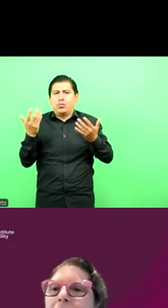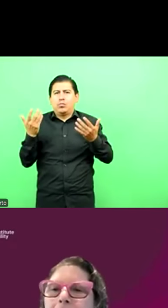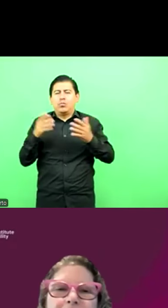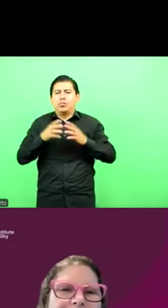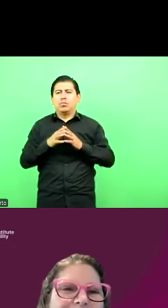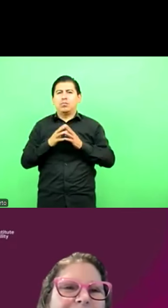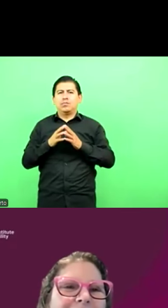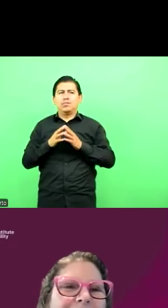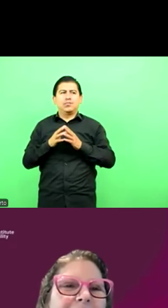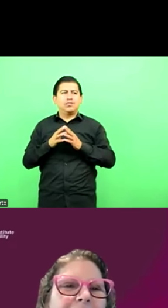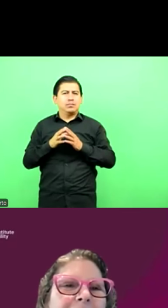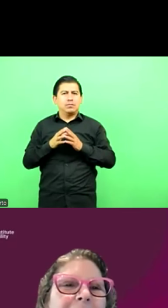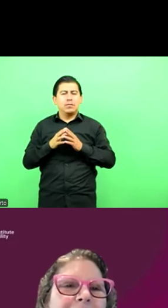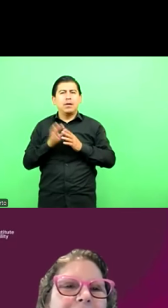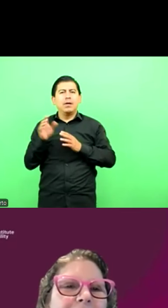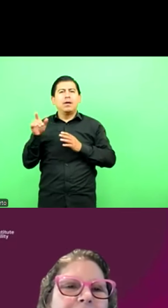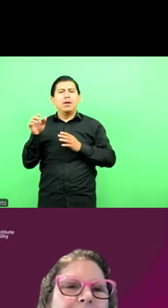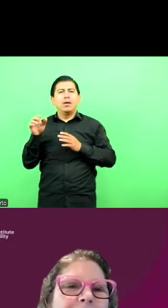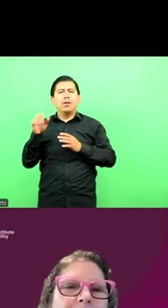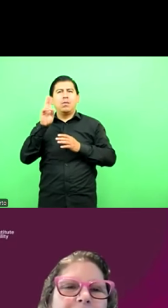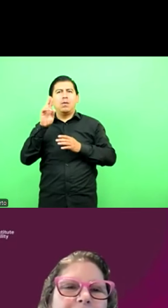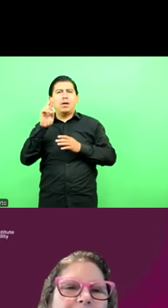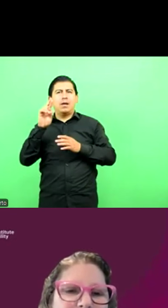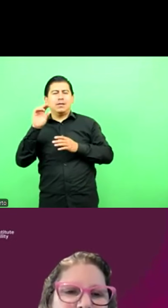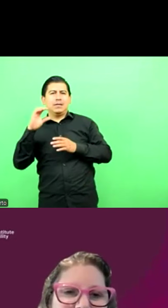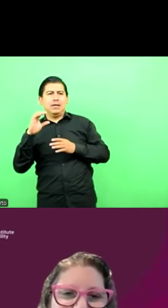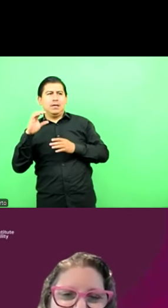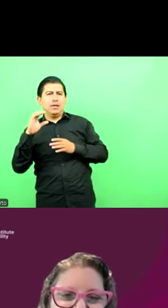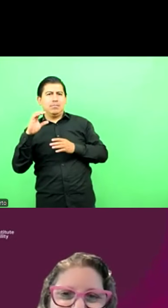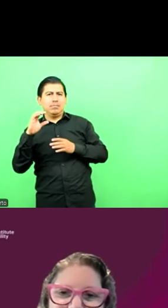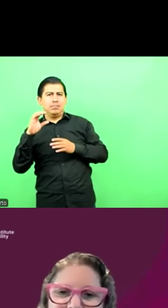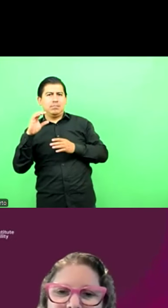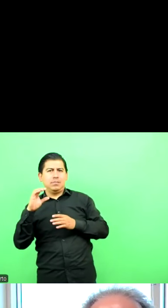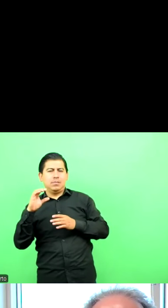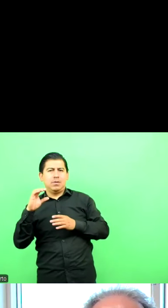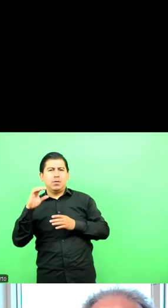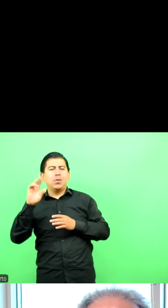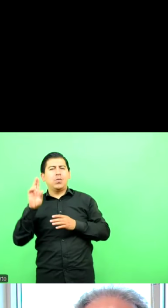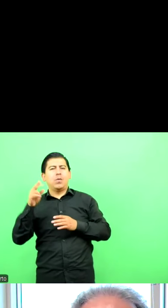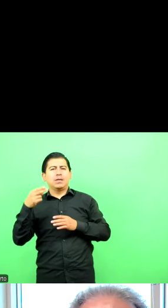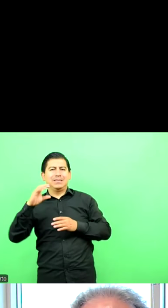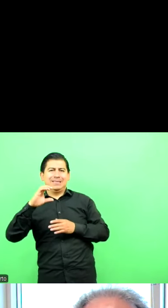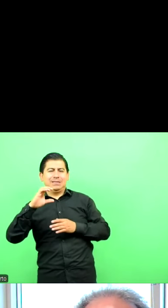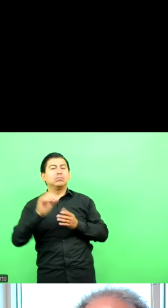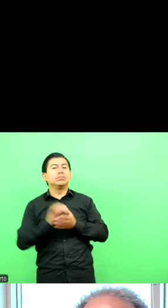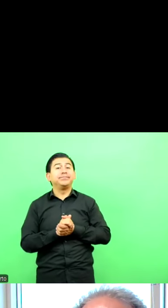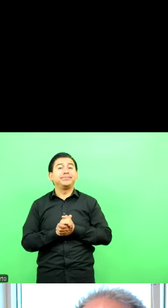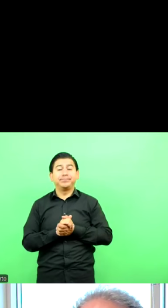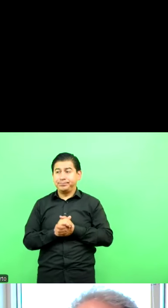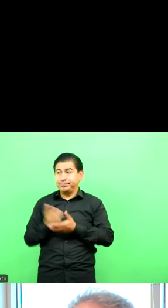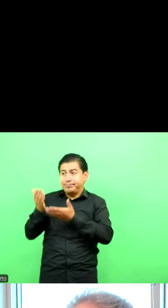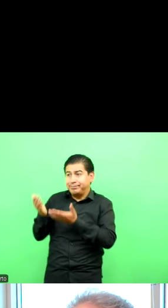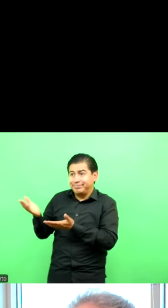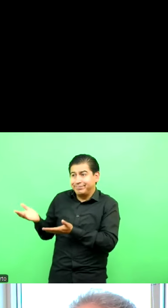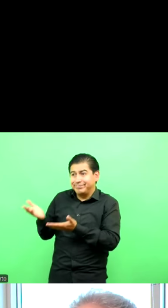EMRO. Go ahead, Doctor. Thank you very much. Good morning, good afternoon, good evening,